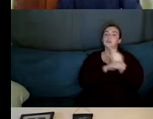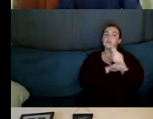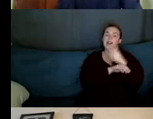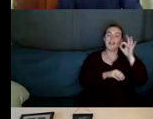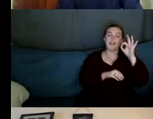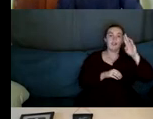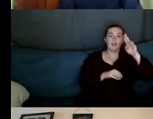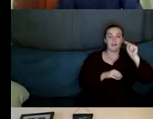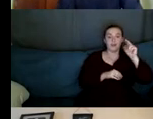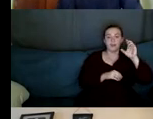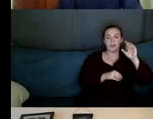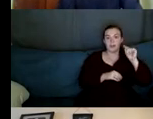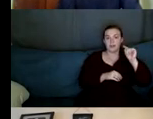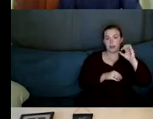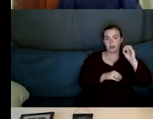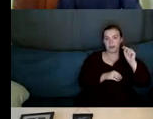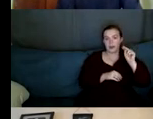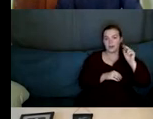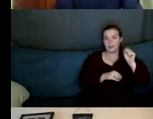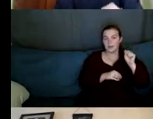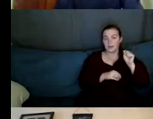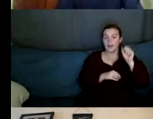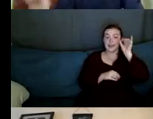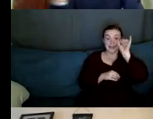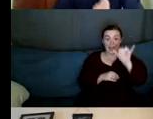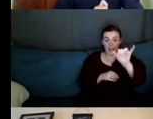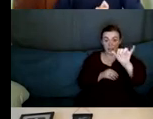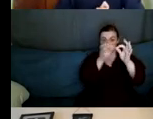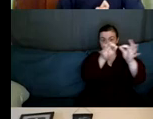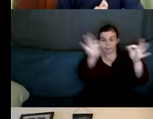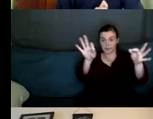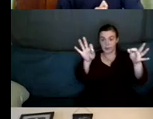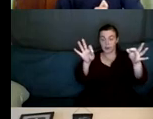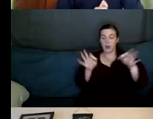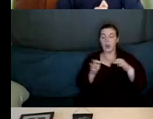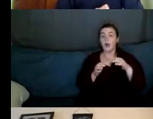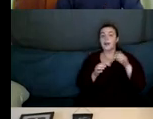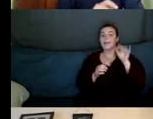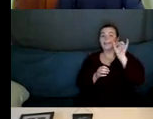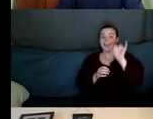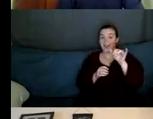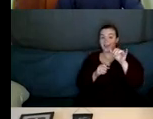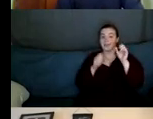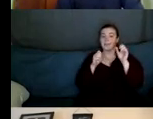the conversion to make Excel calculate times using UTC